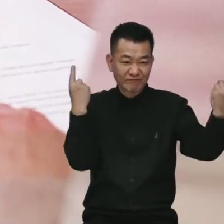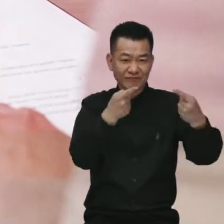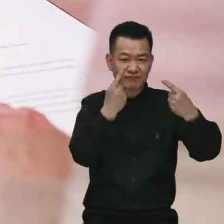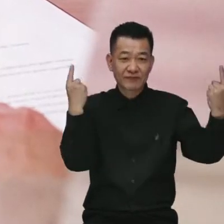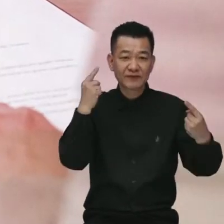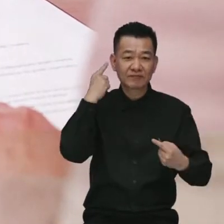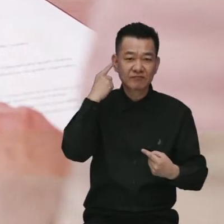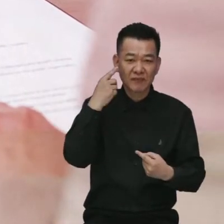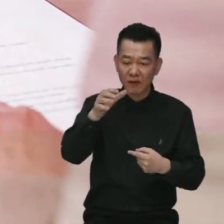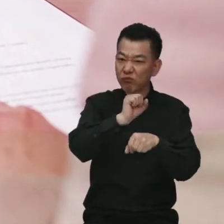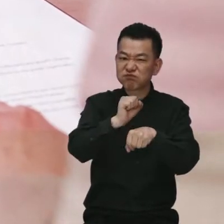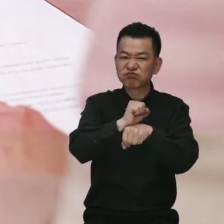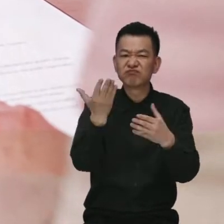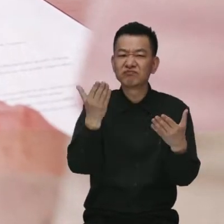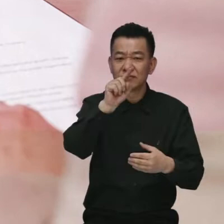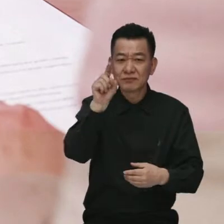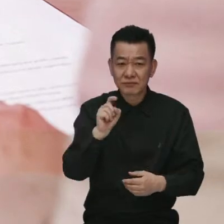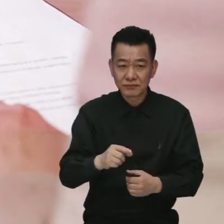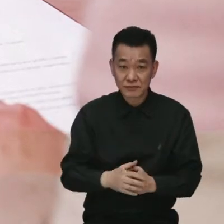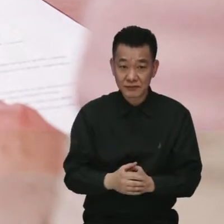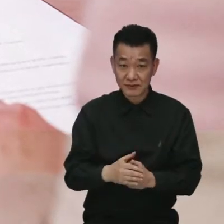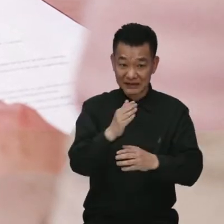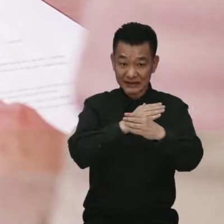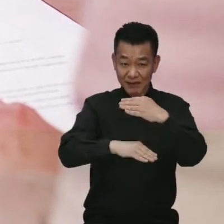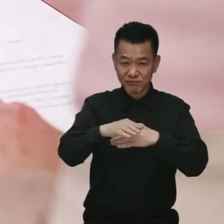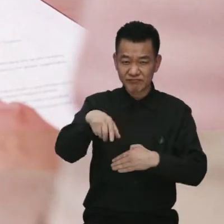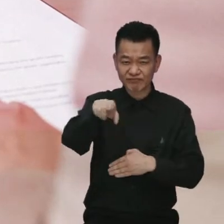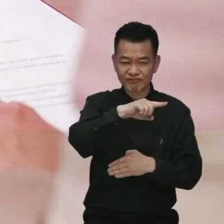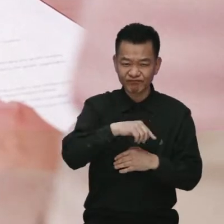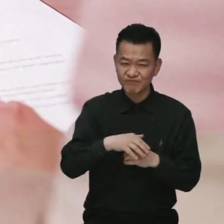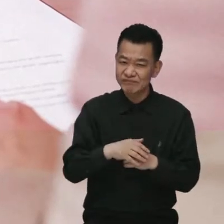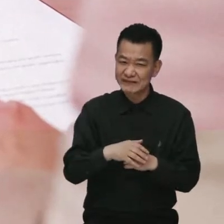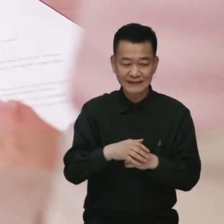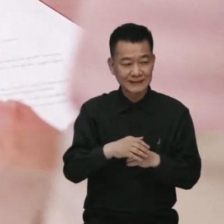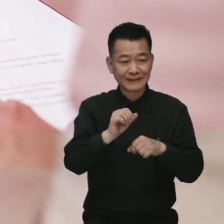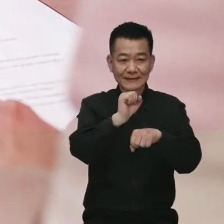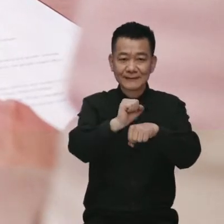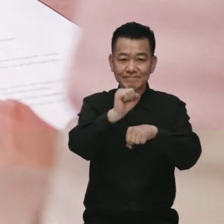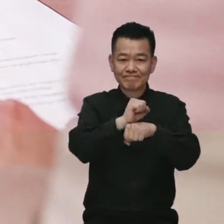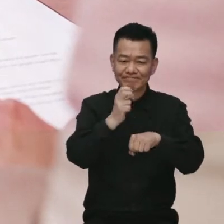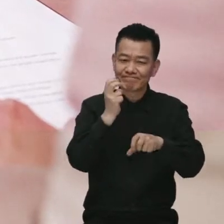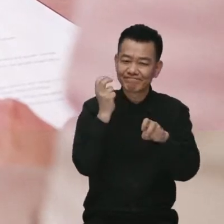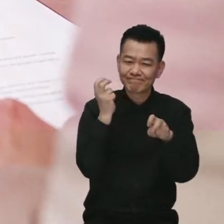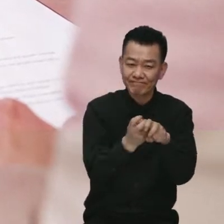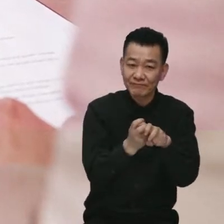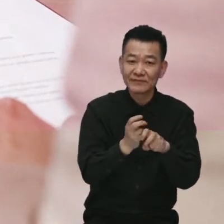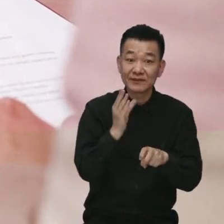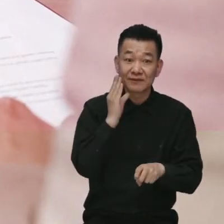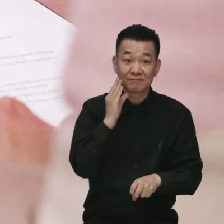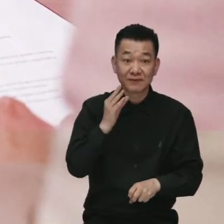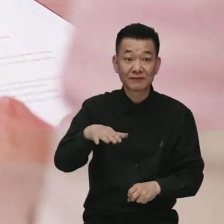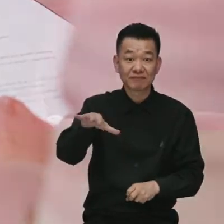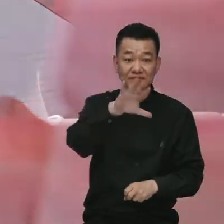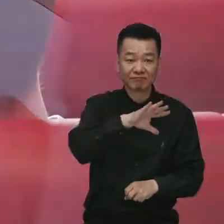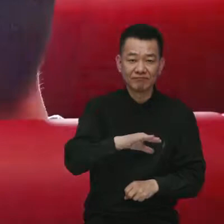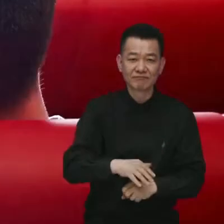How about getting a job? Some experience difficulties in getting a job just because of having a disability.